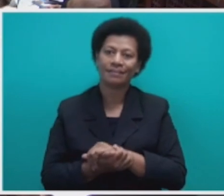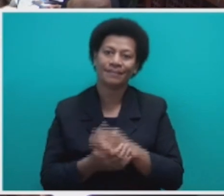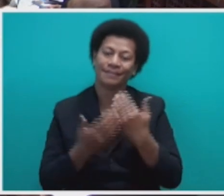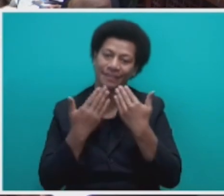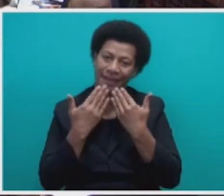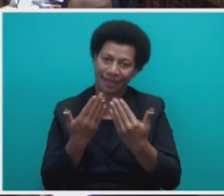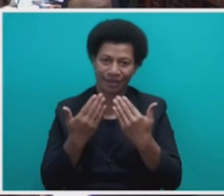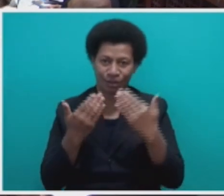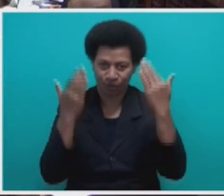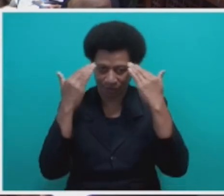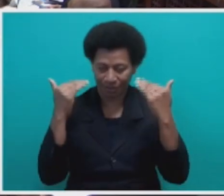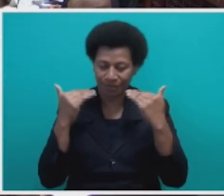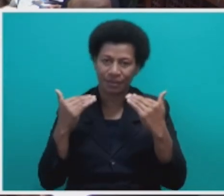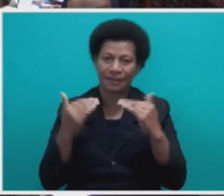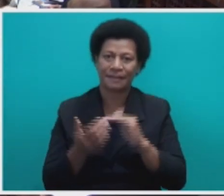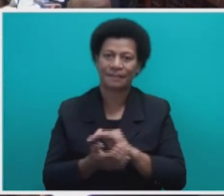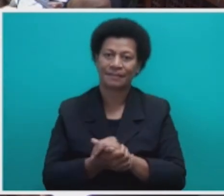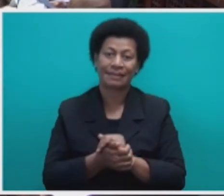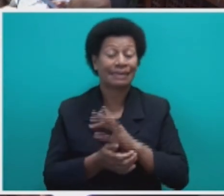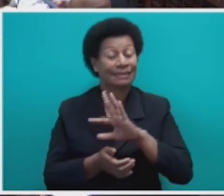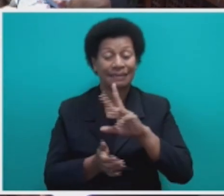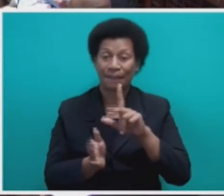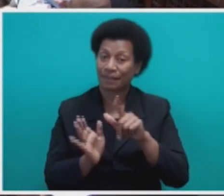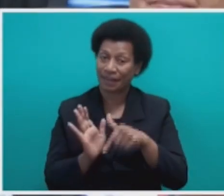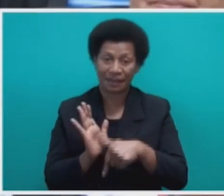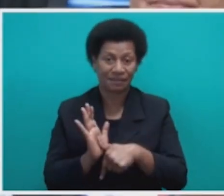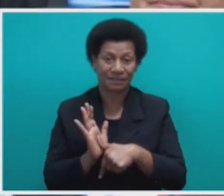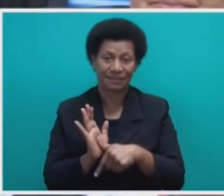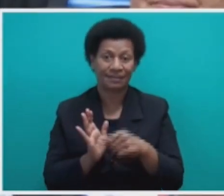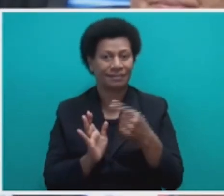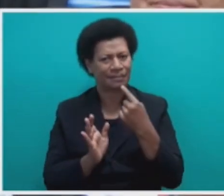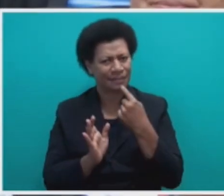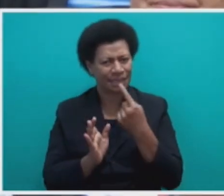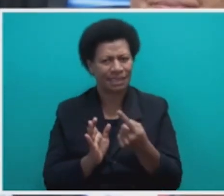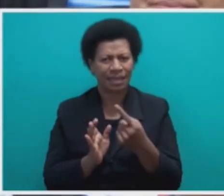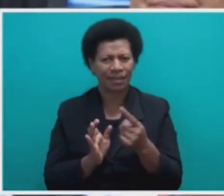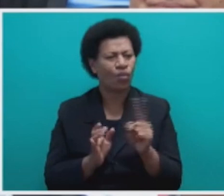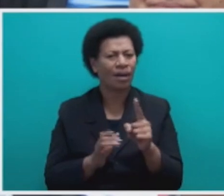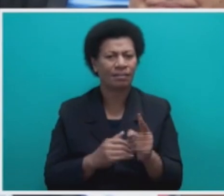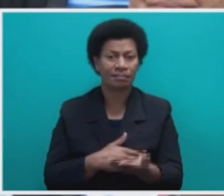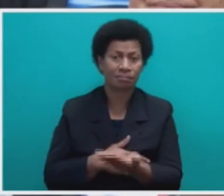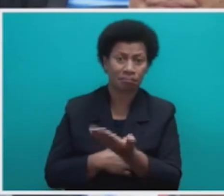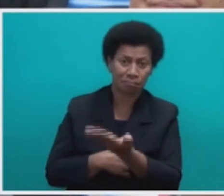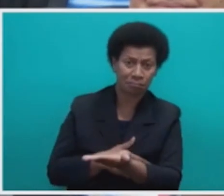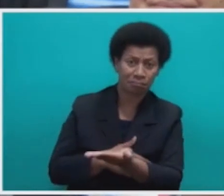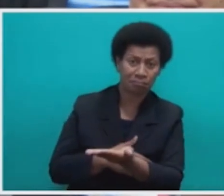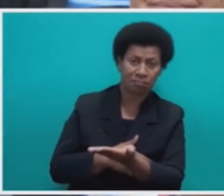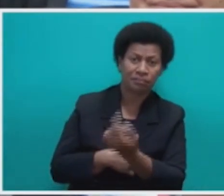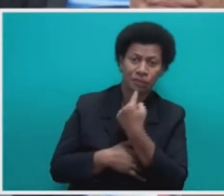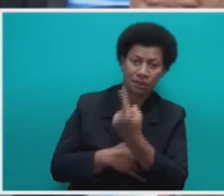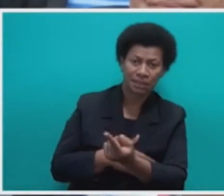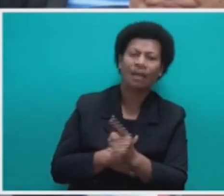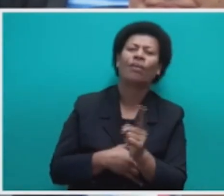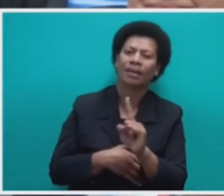Thank you, Mr. Speaker. Sometimes I don't get what the opposition is trying to point out. You know, what